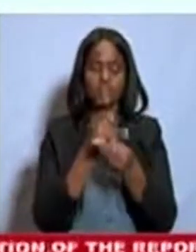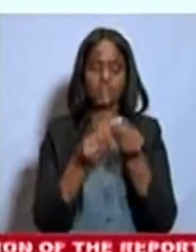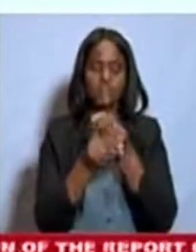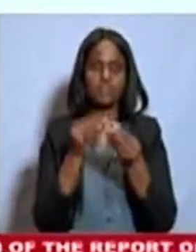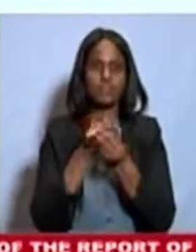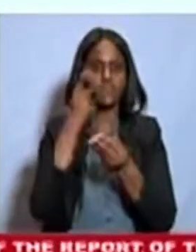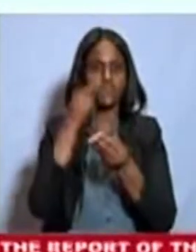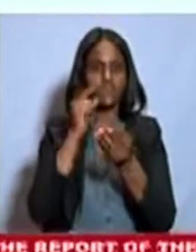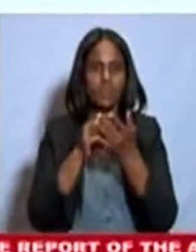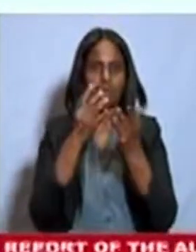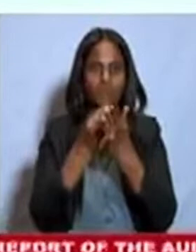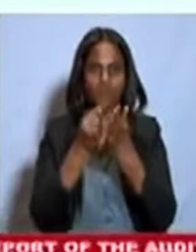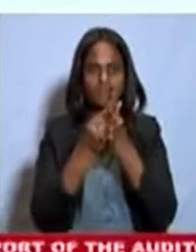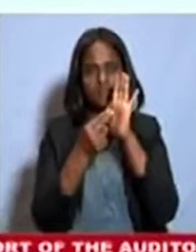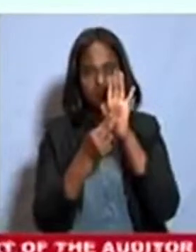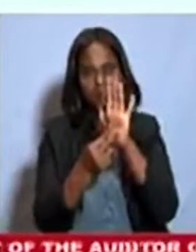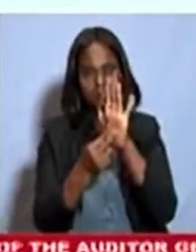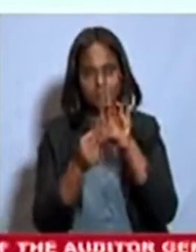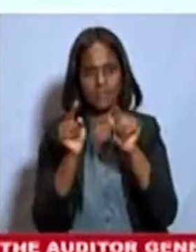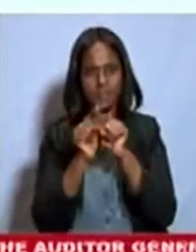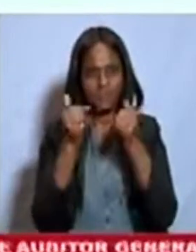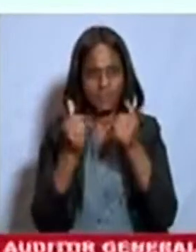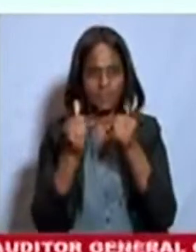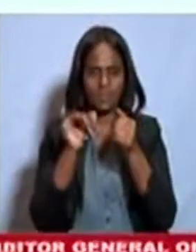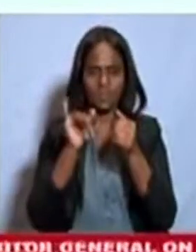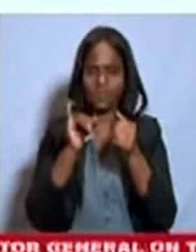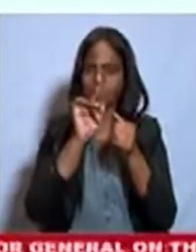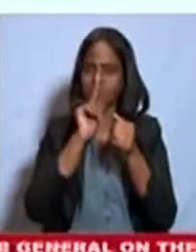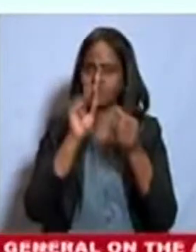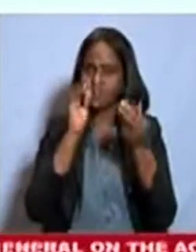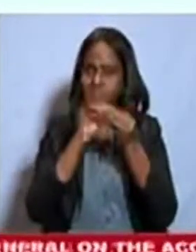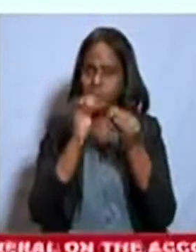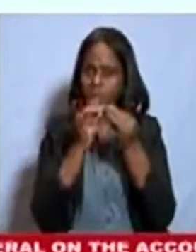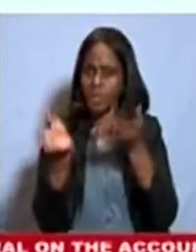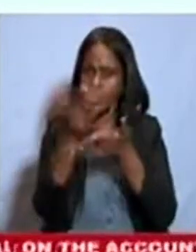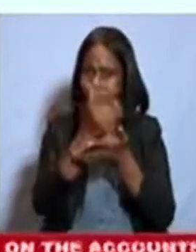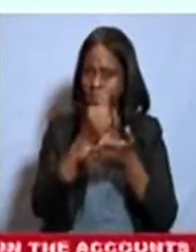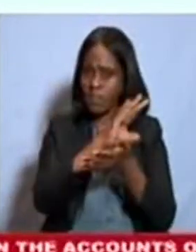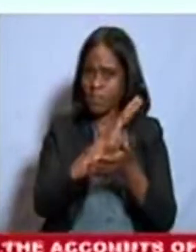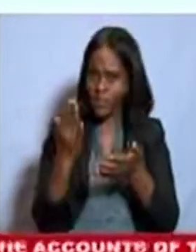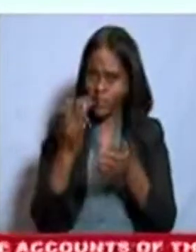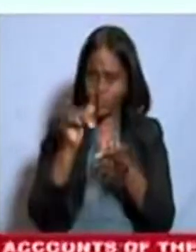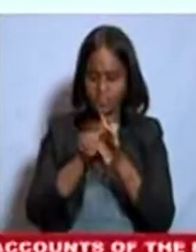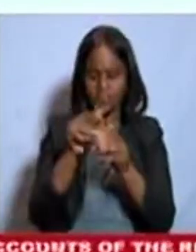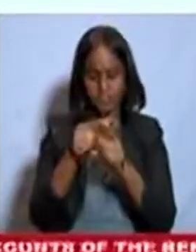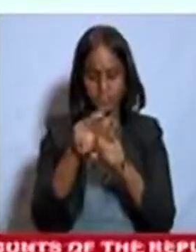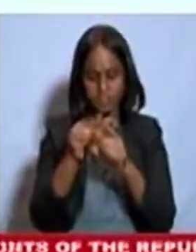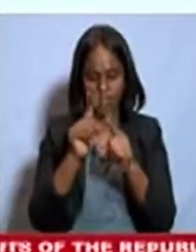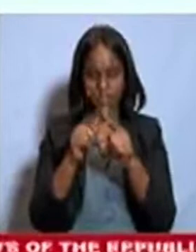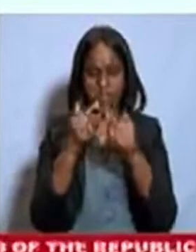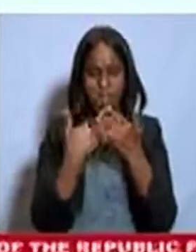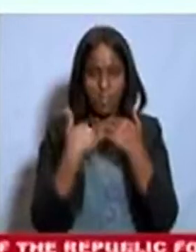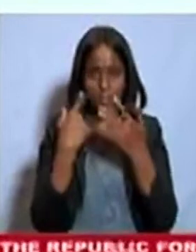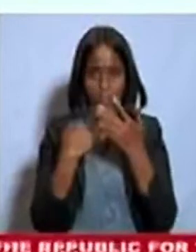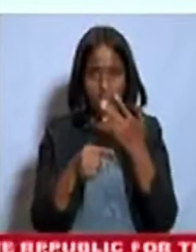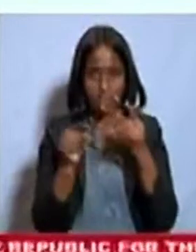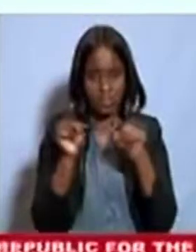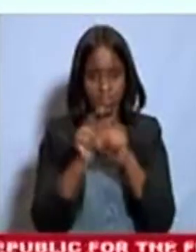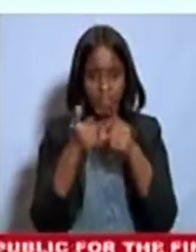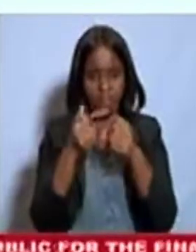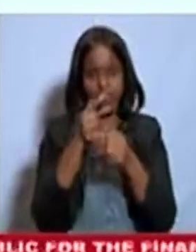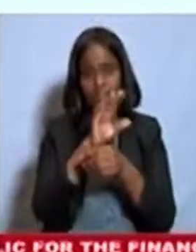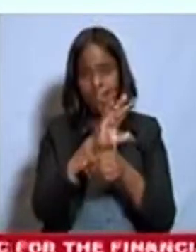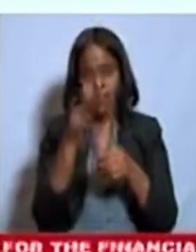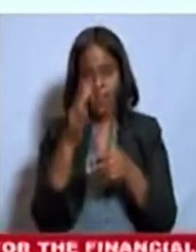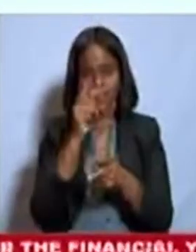this amount appearing. And so it was mopped back in December, but it was since